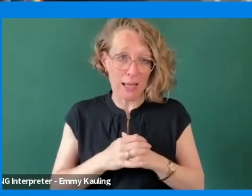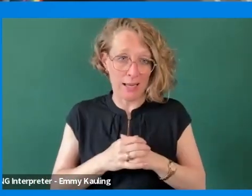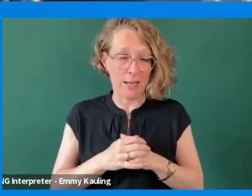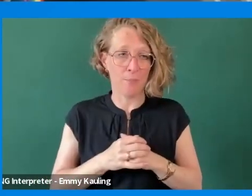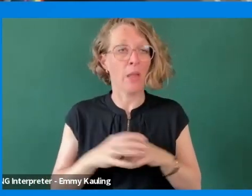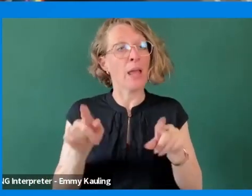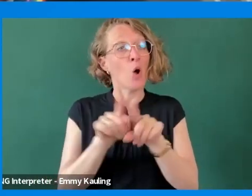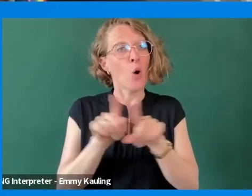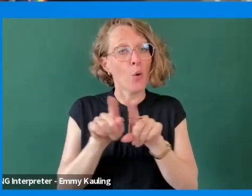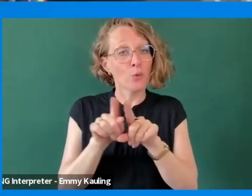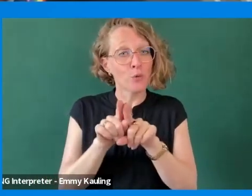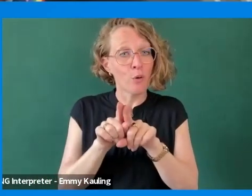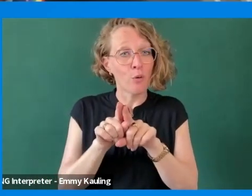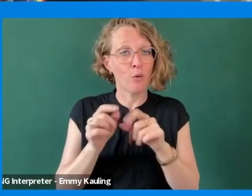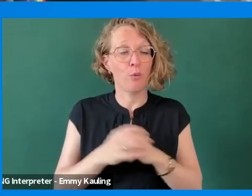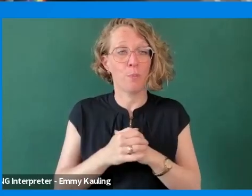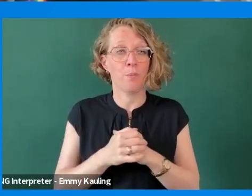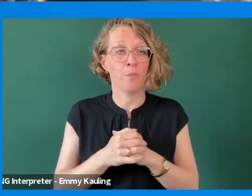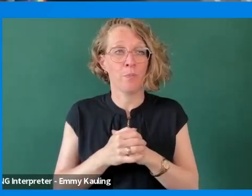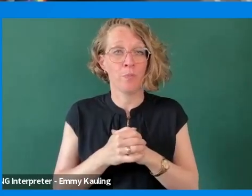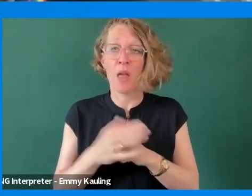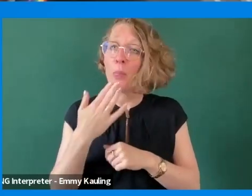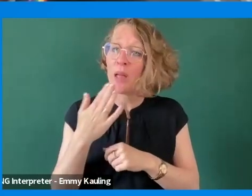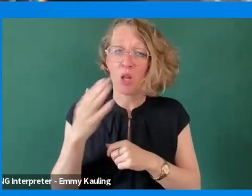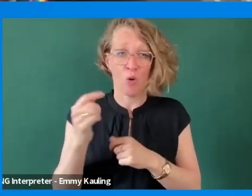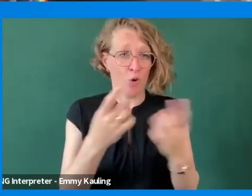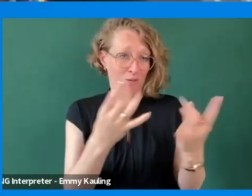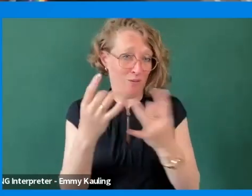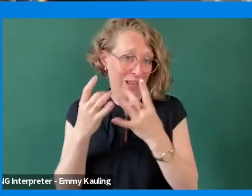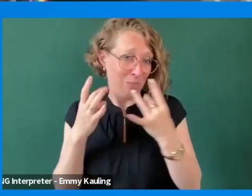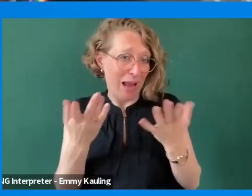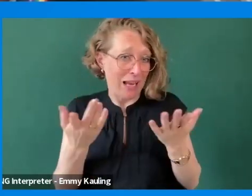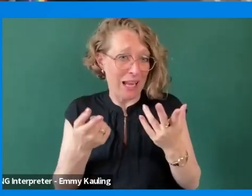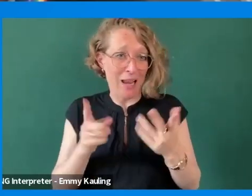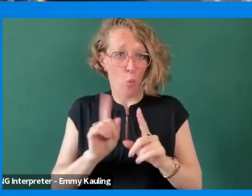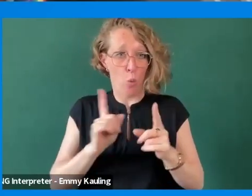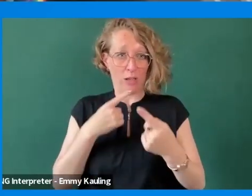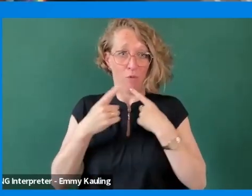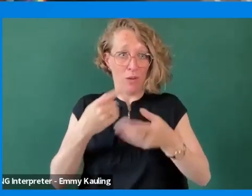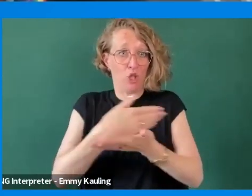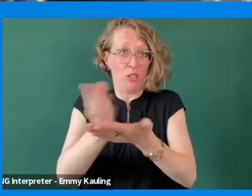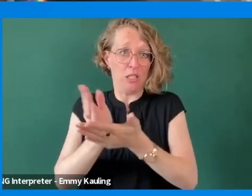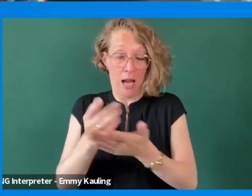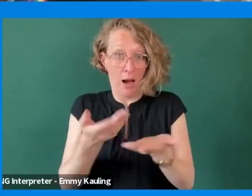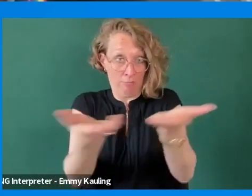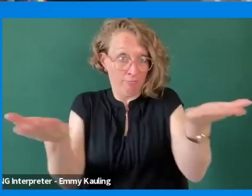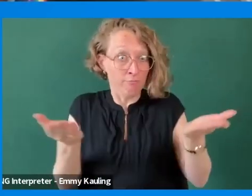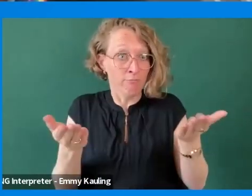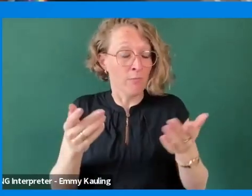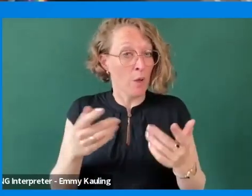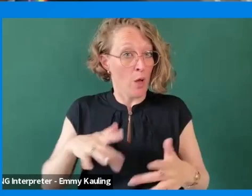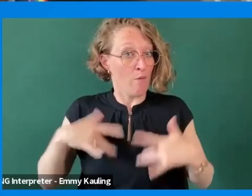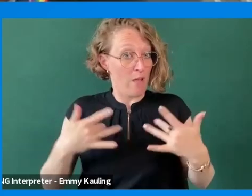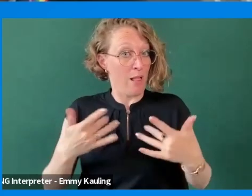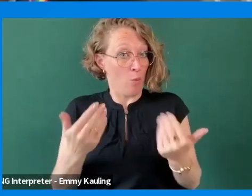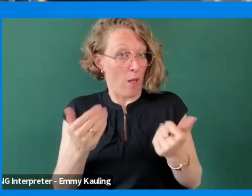and also for just giving us feedback on the information that we provided. This is a really helpful and amazing